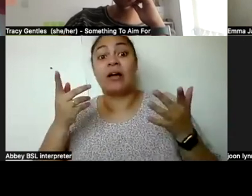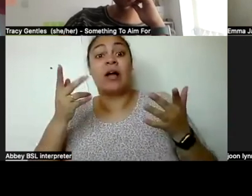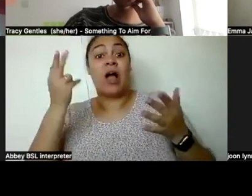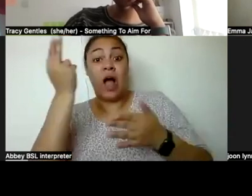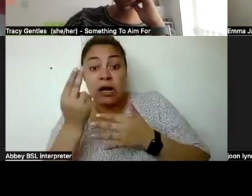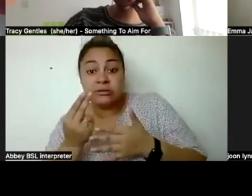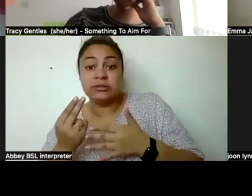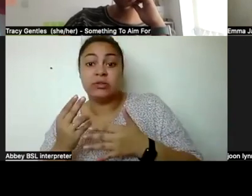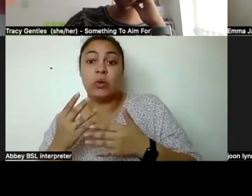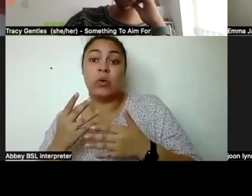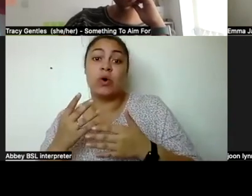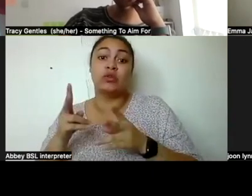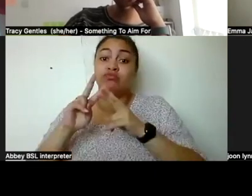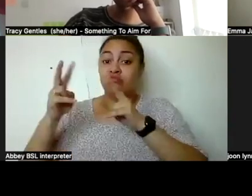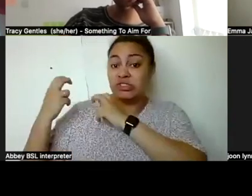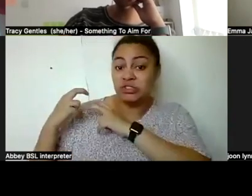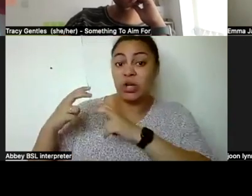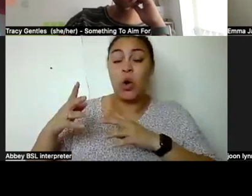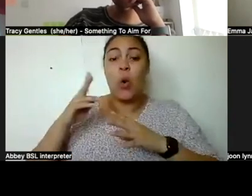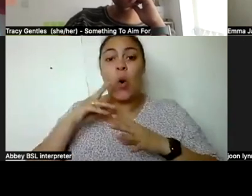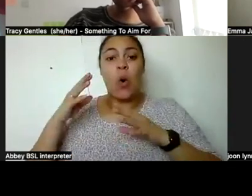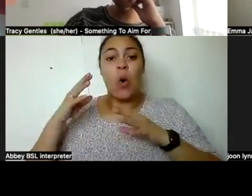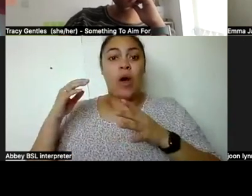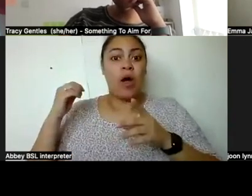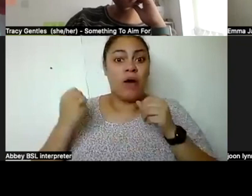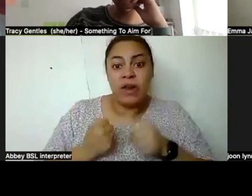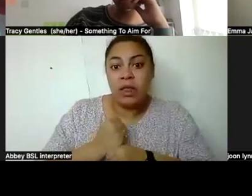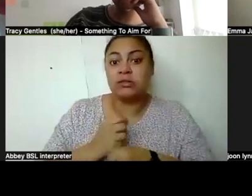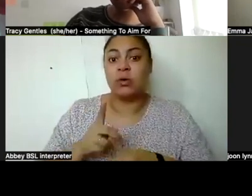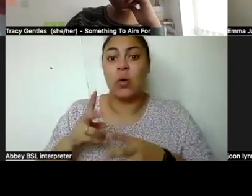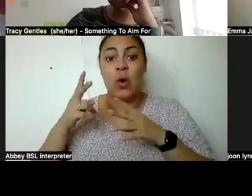artistic making, research, governance, human resources,